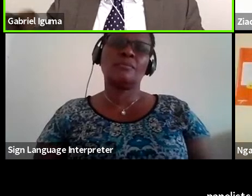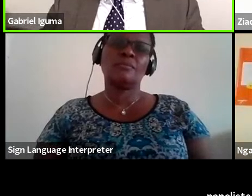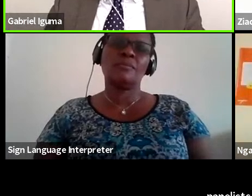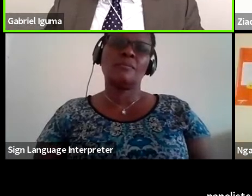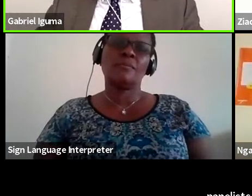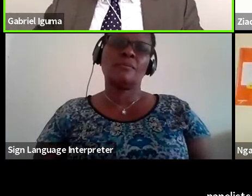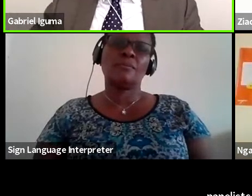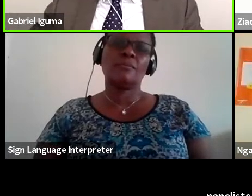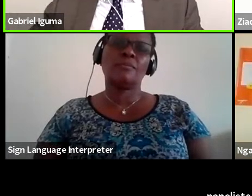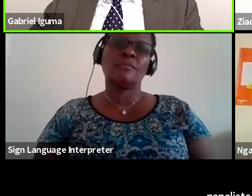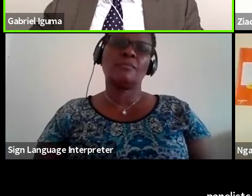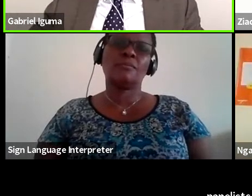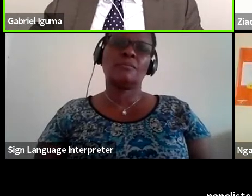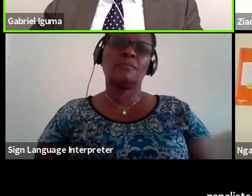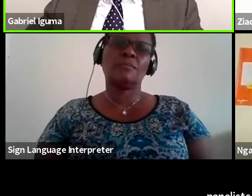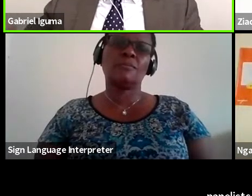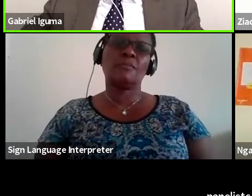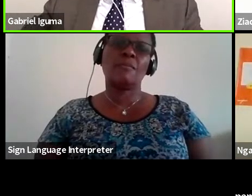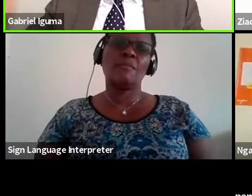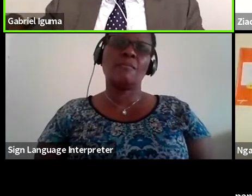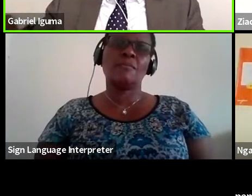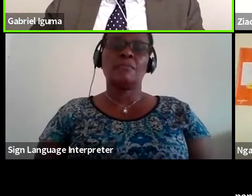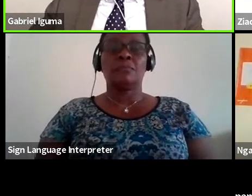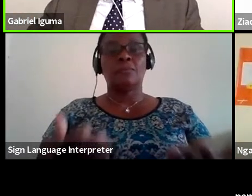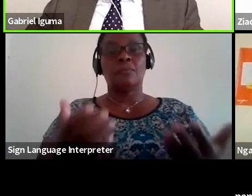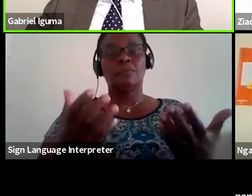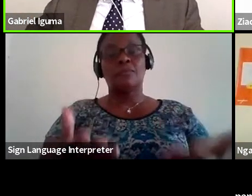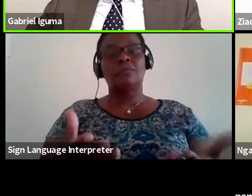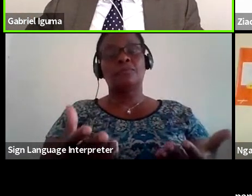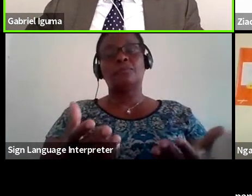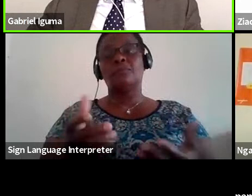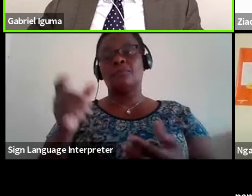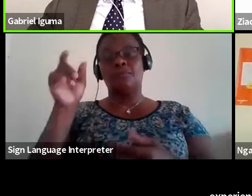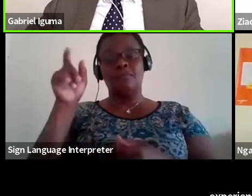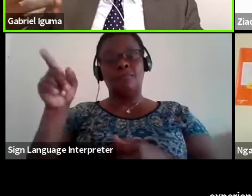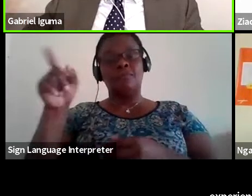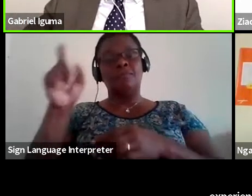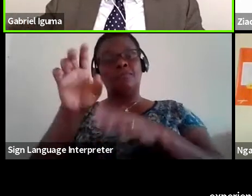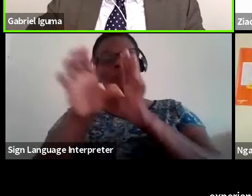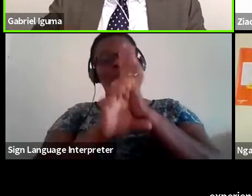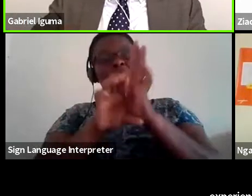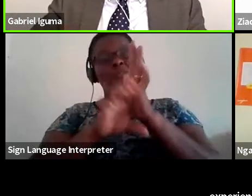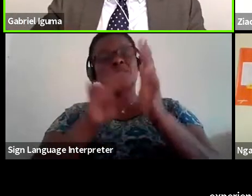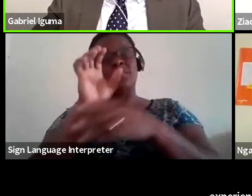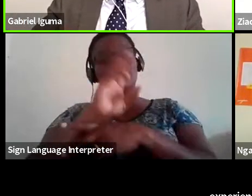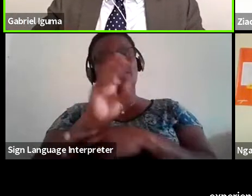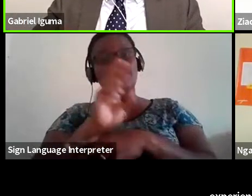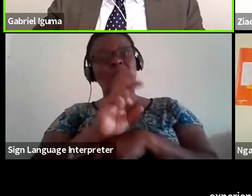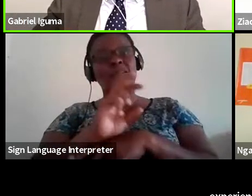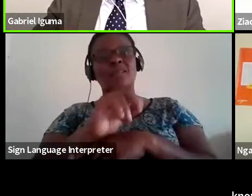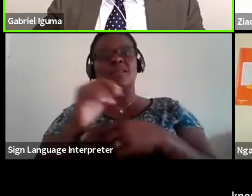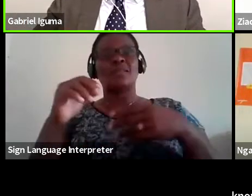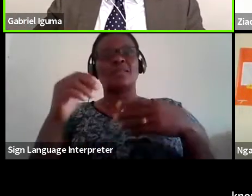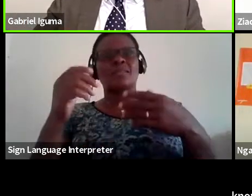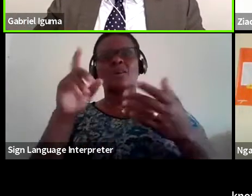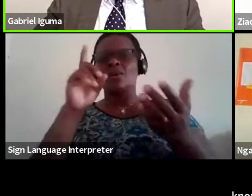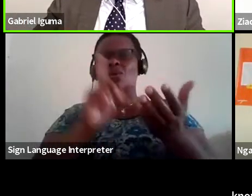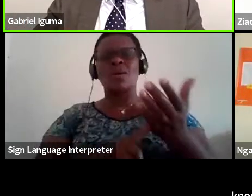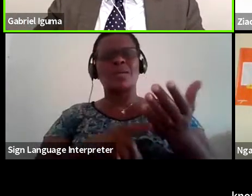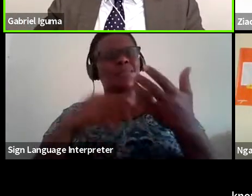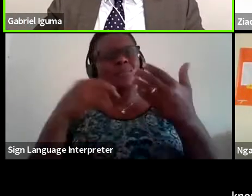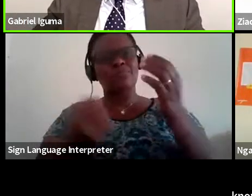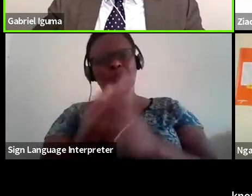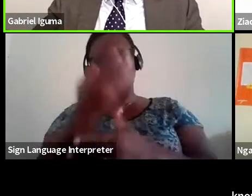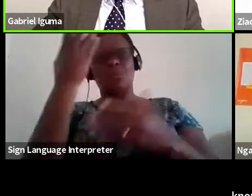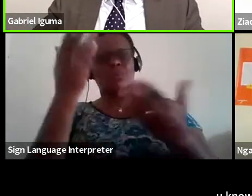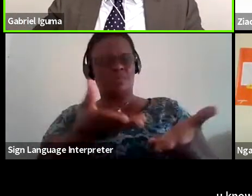experience with state surveillance, even as they go into, sharing for them what stands out from the